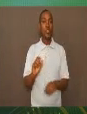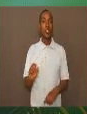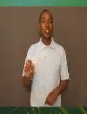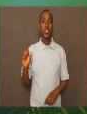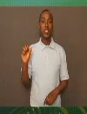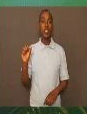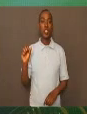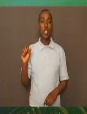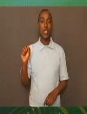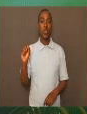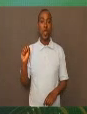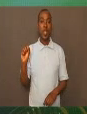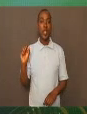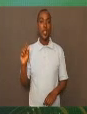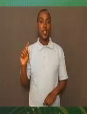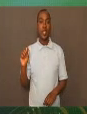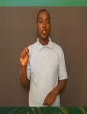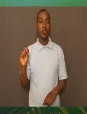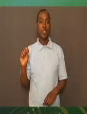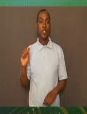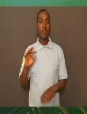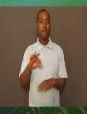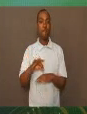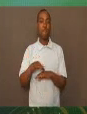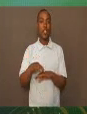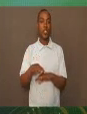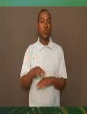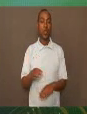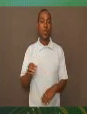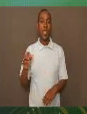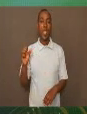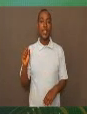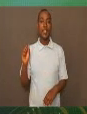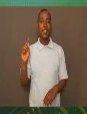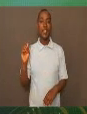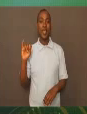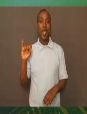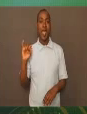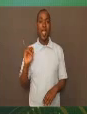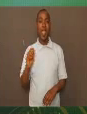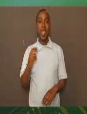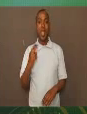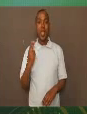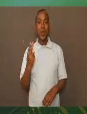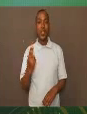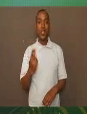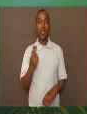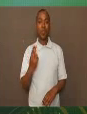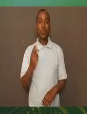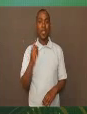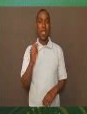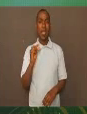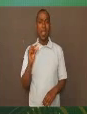sexually transmitted infections, STIs, are used by some